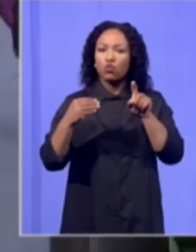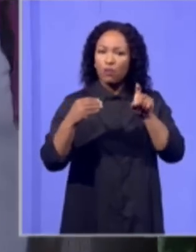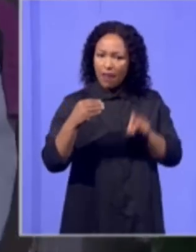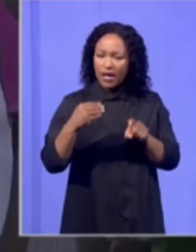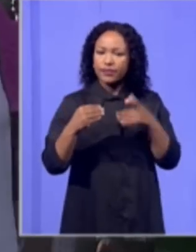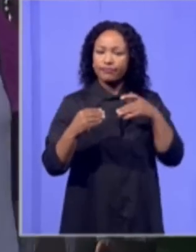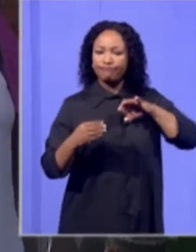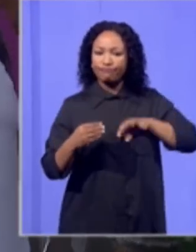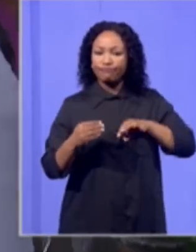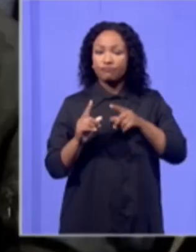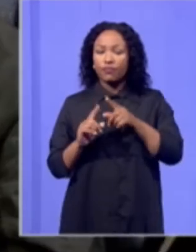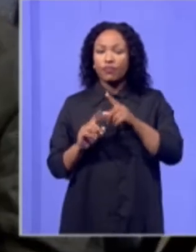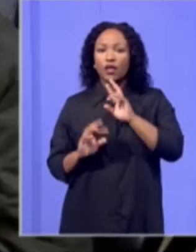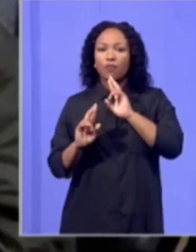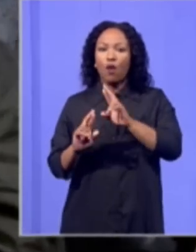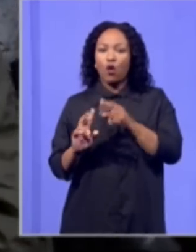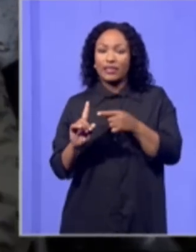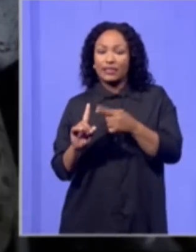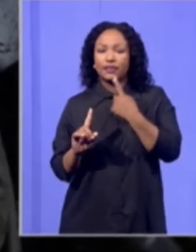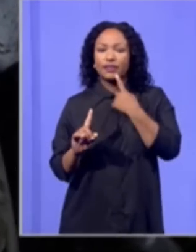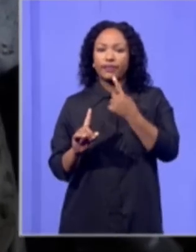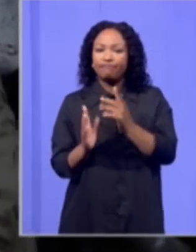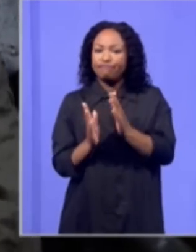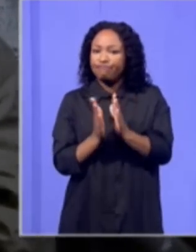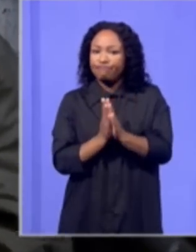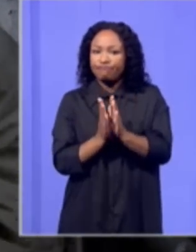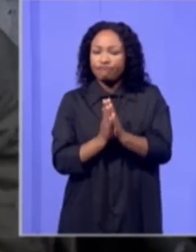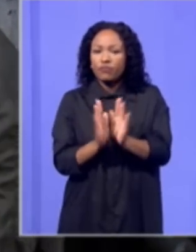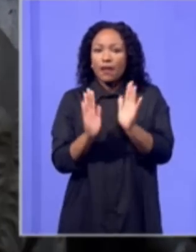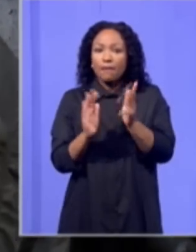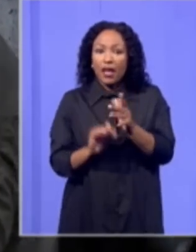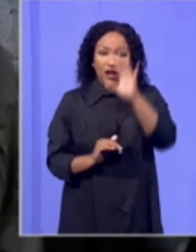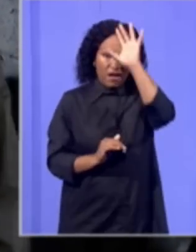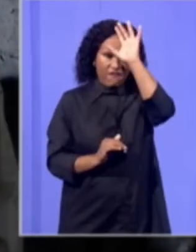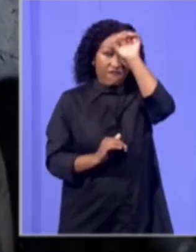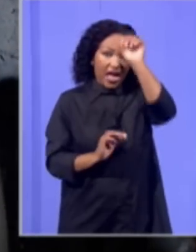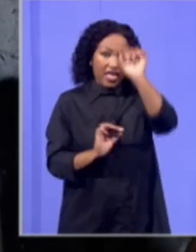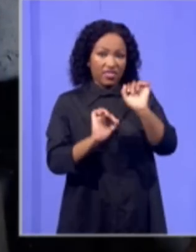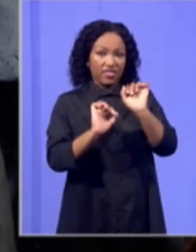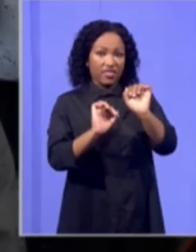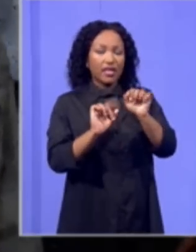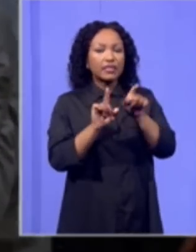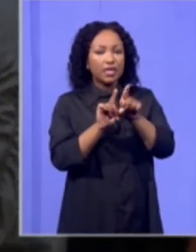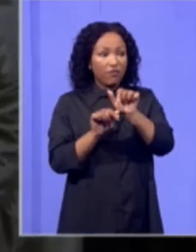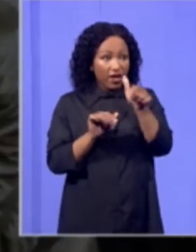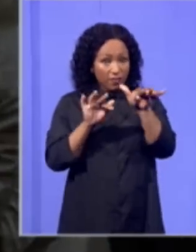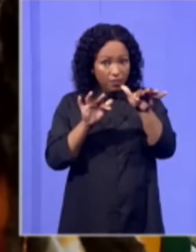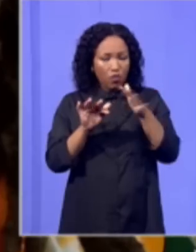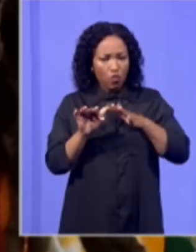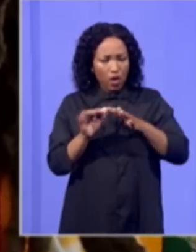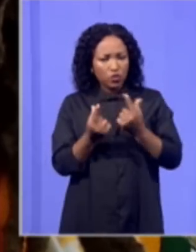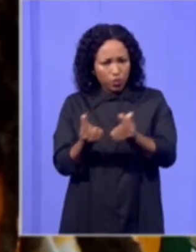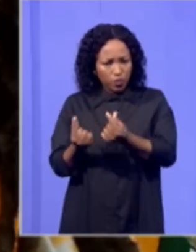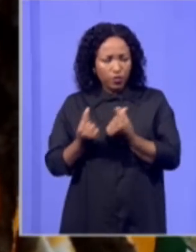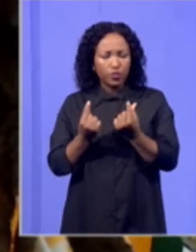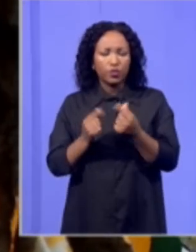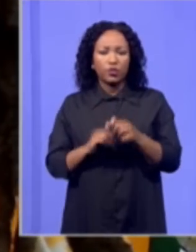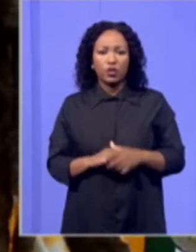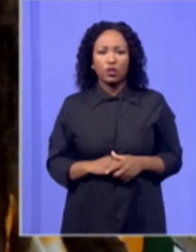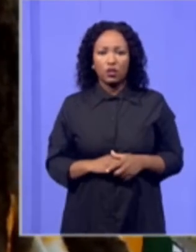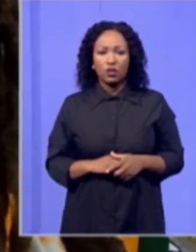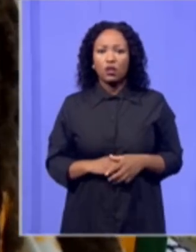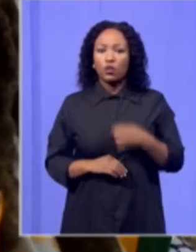di bega gore se ba se ipatlelang fela ke go diragatsa tumelo ya bone jaaka batho botlhe. We celebrate you